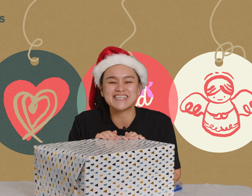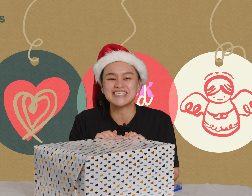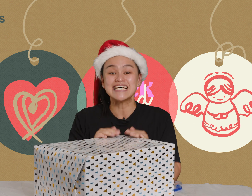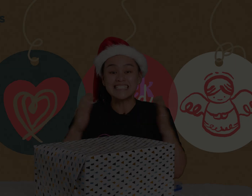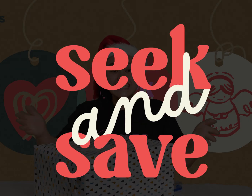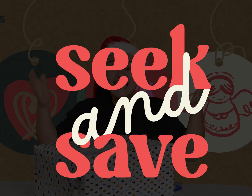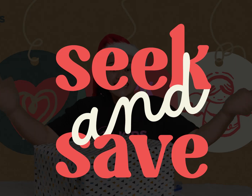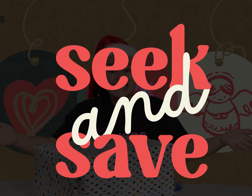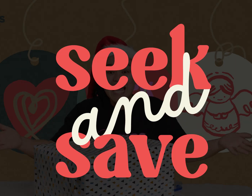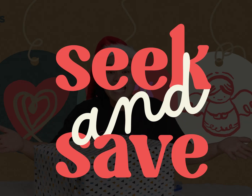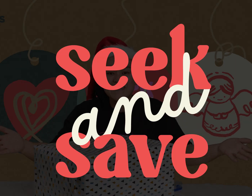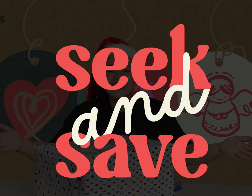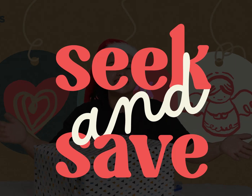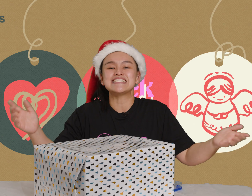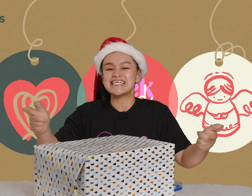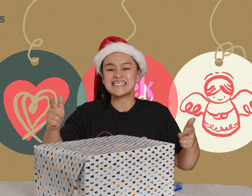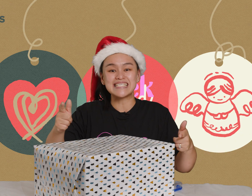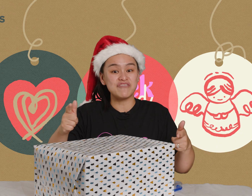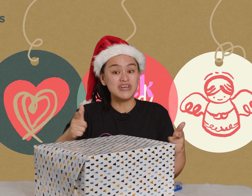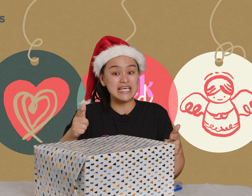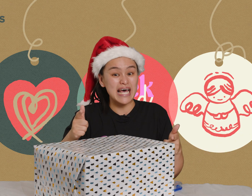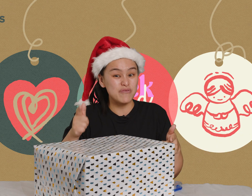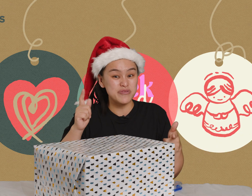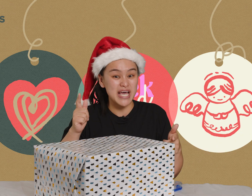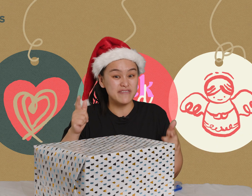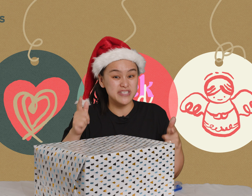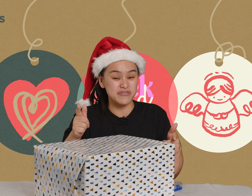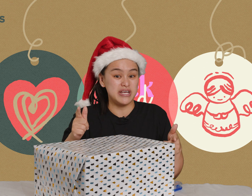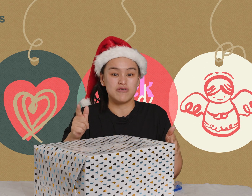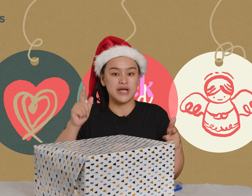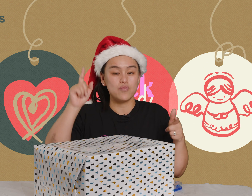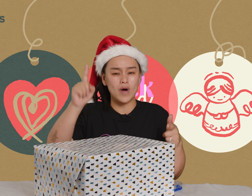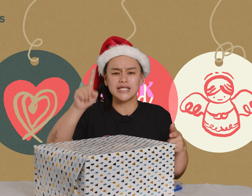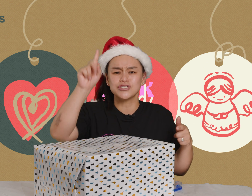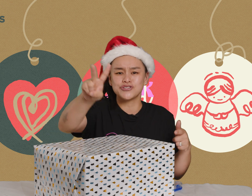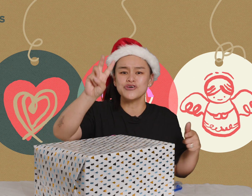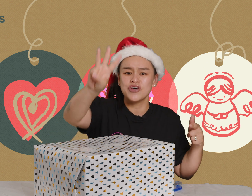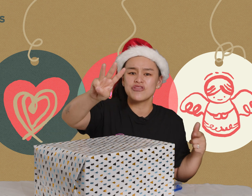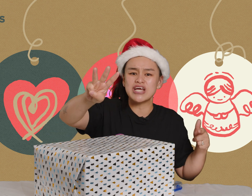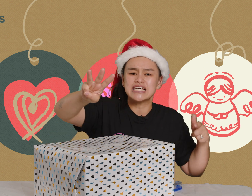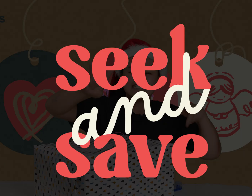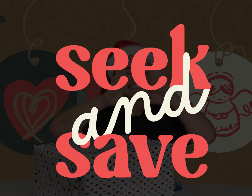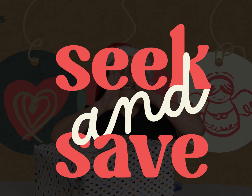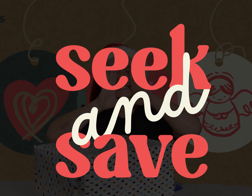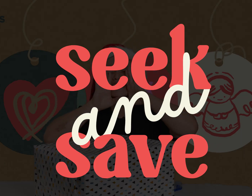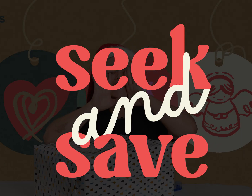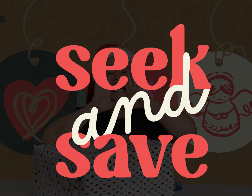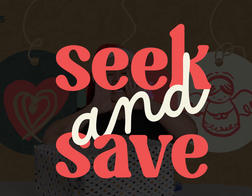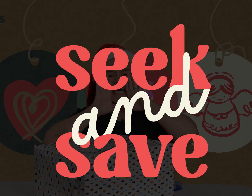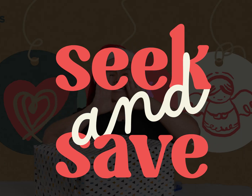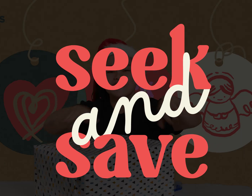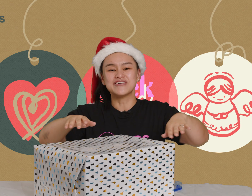new series, Seek and Save. Say seek and save really loud with me after three. Ready? One, two, three. Seek